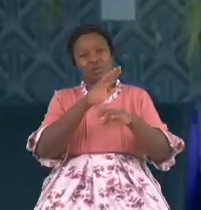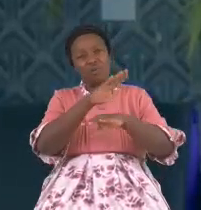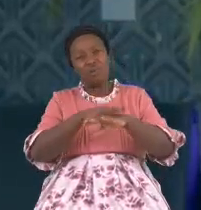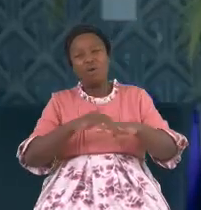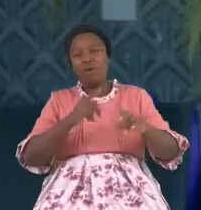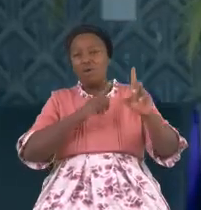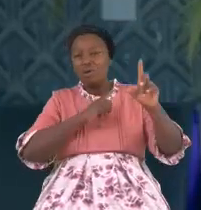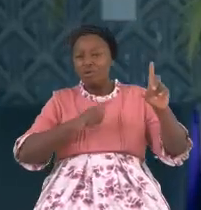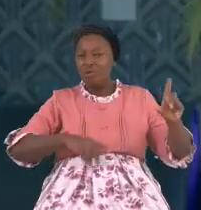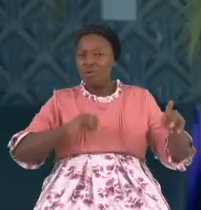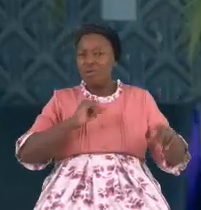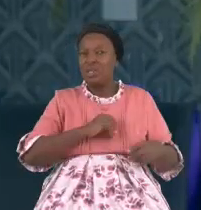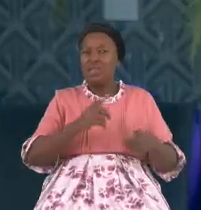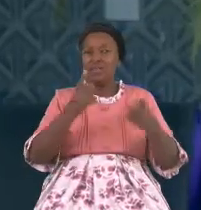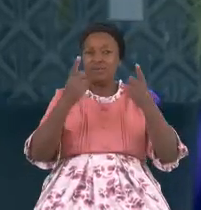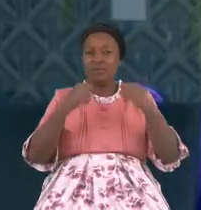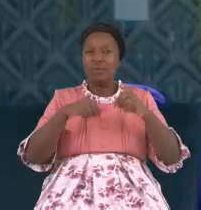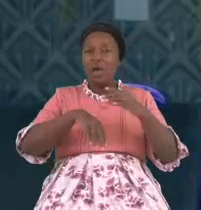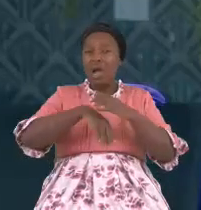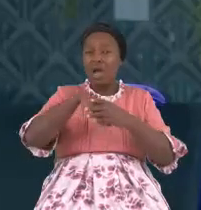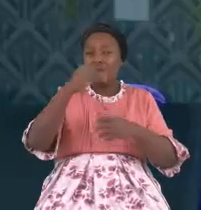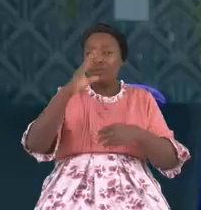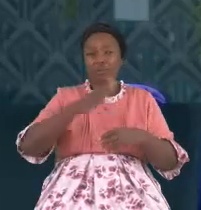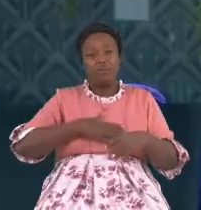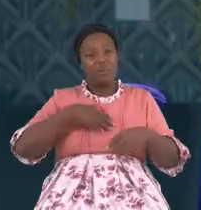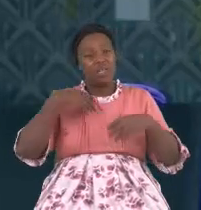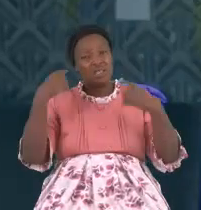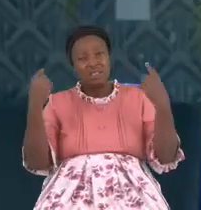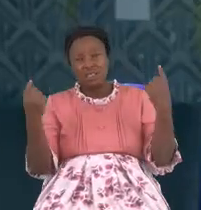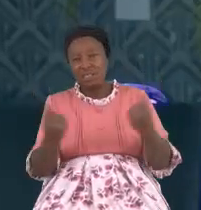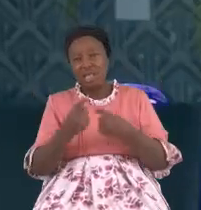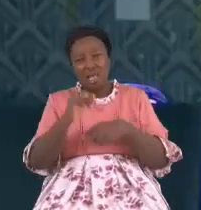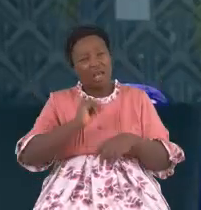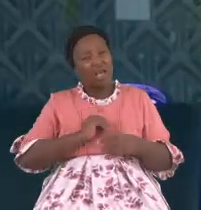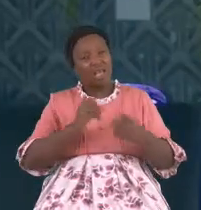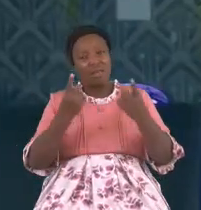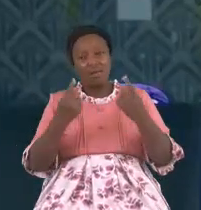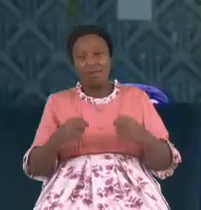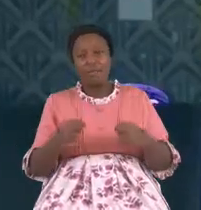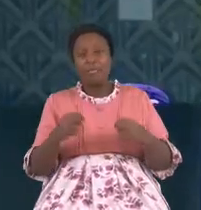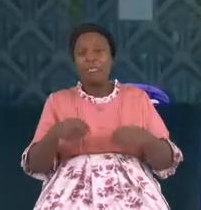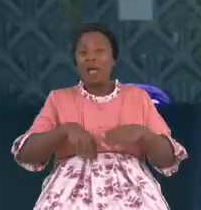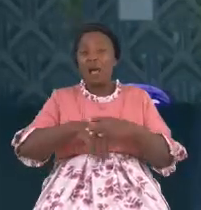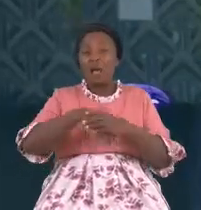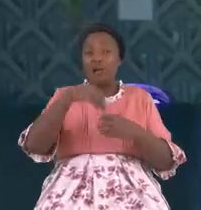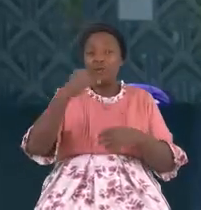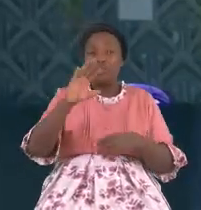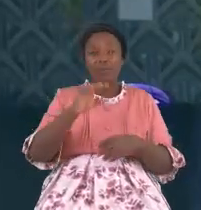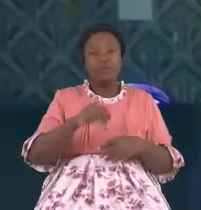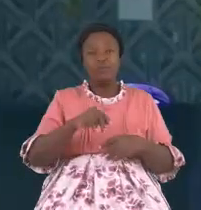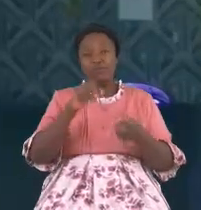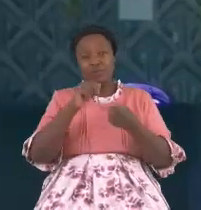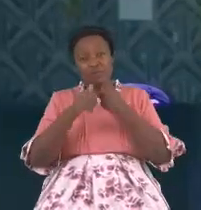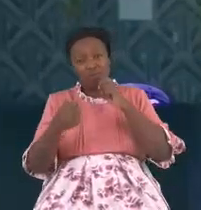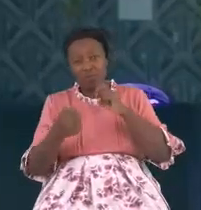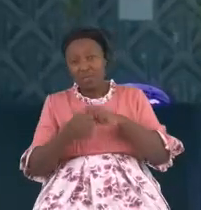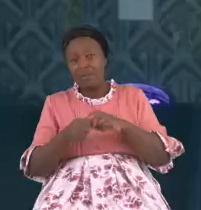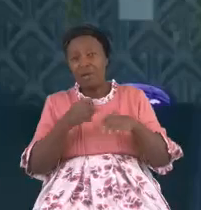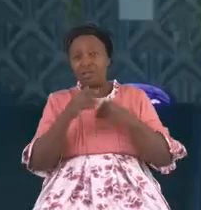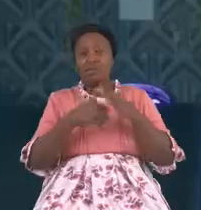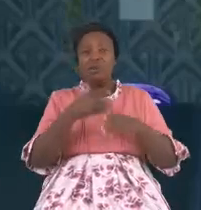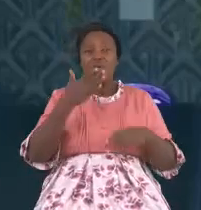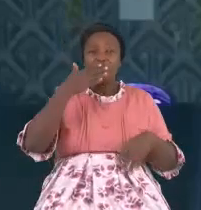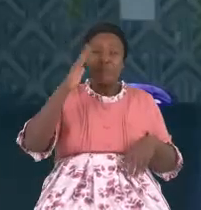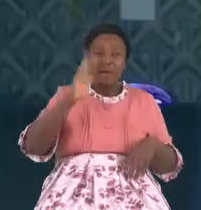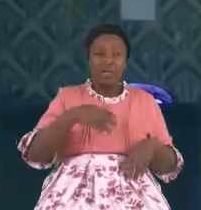come out of my scene i come out of crime i come